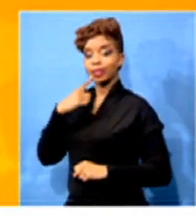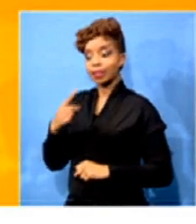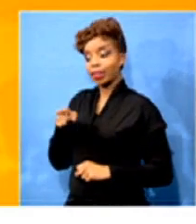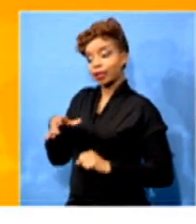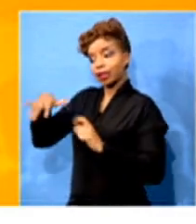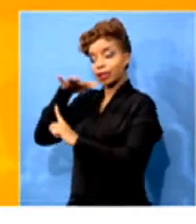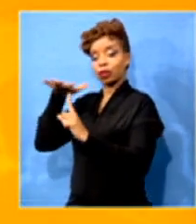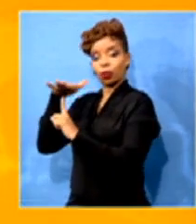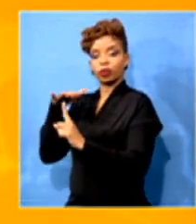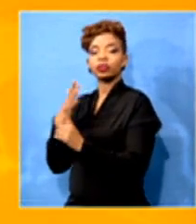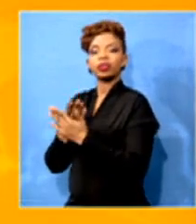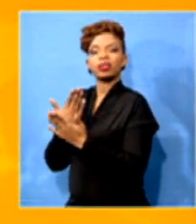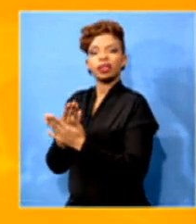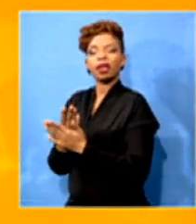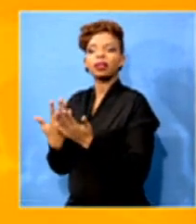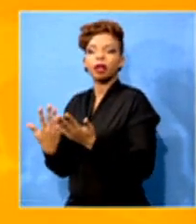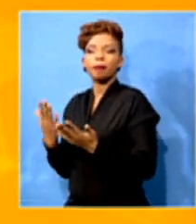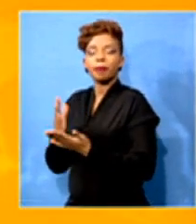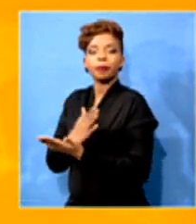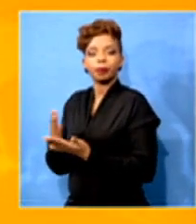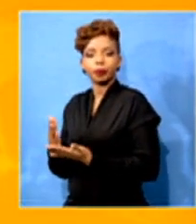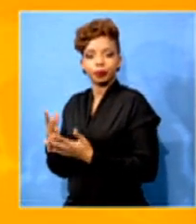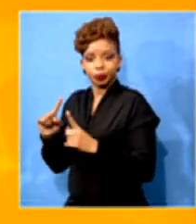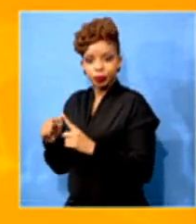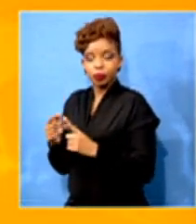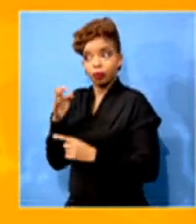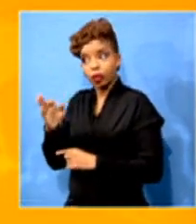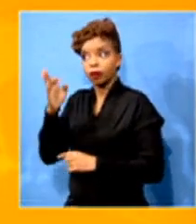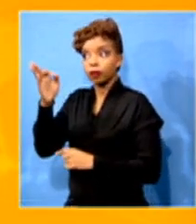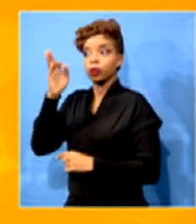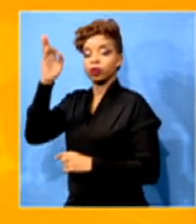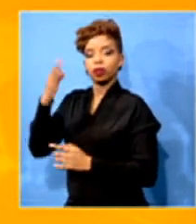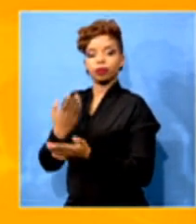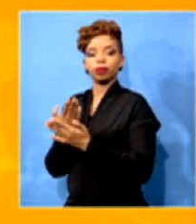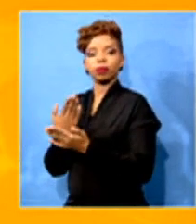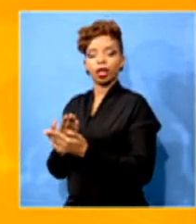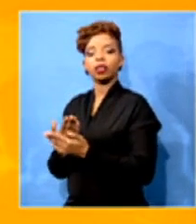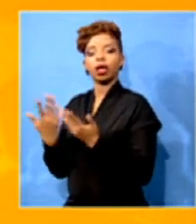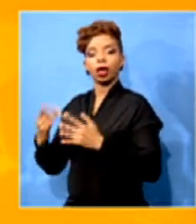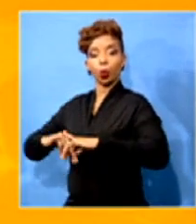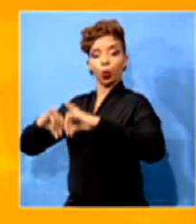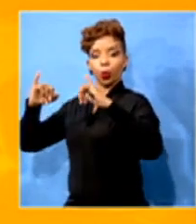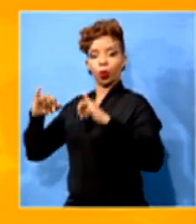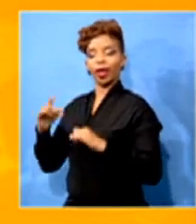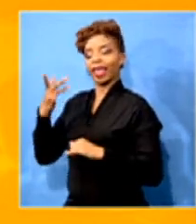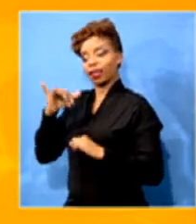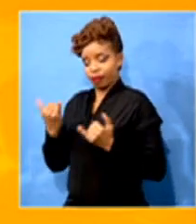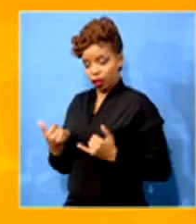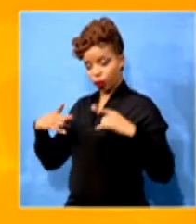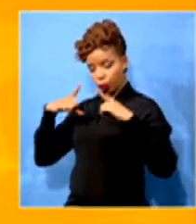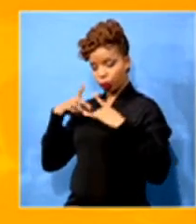actually be trebled at some stage in the future if no urgent interventions are taken. So what are